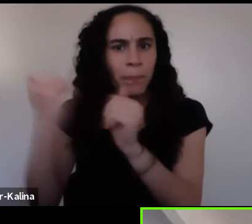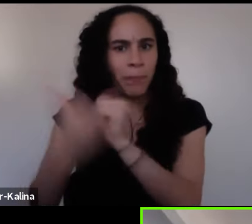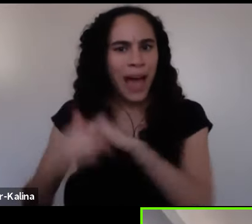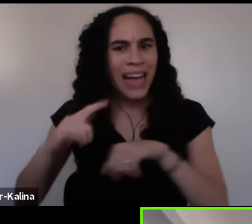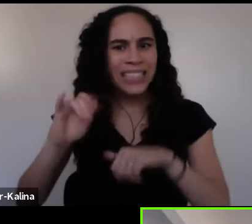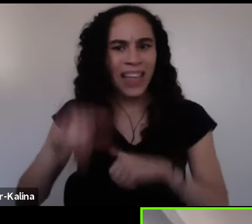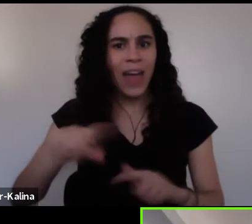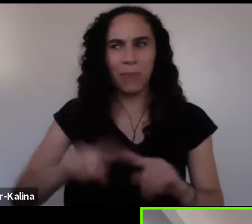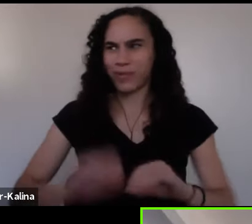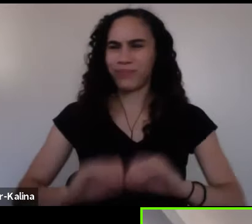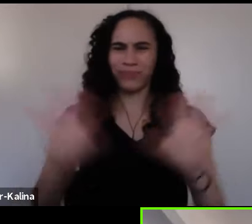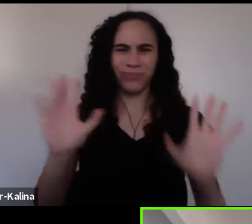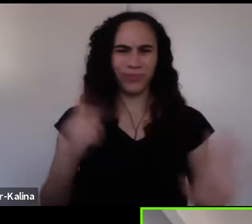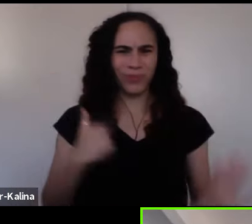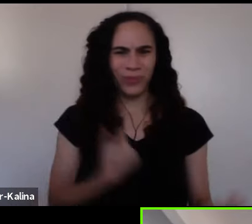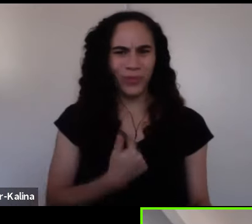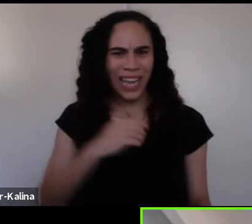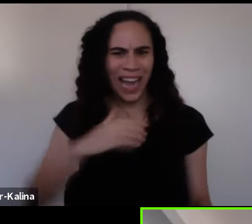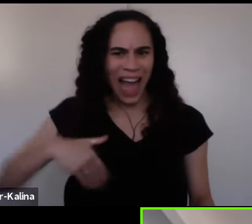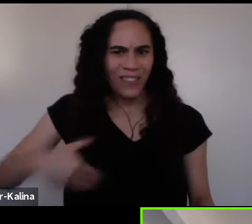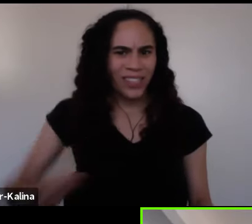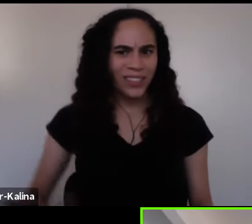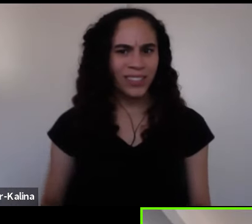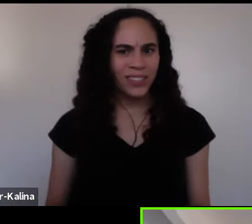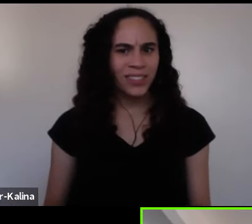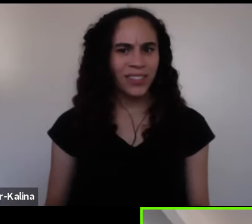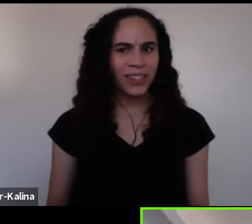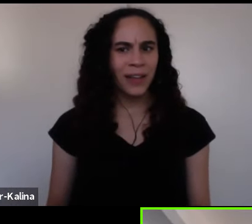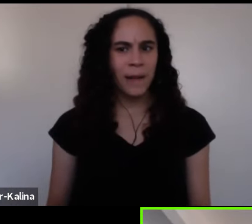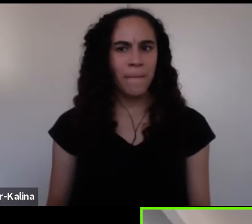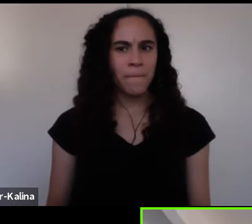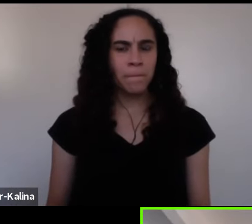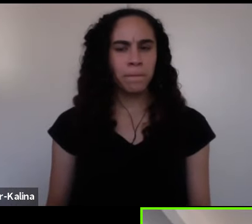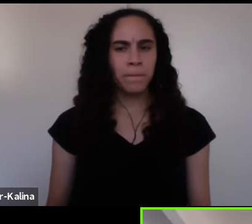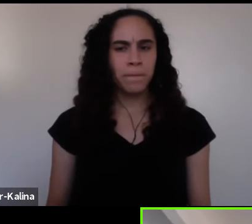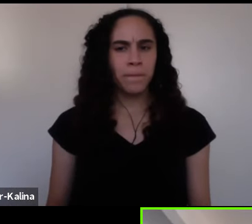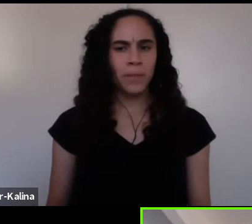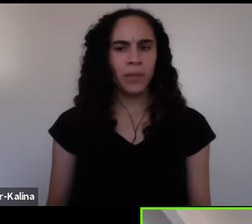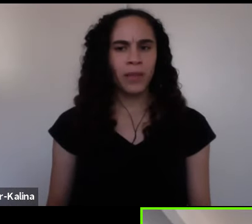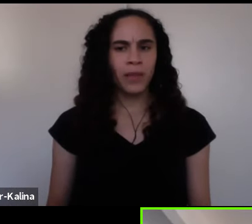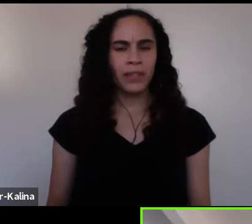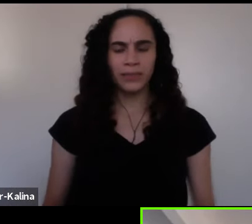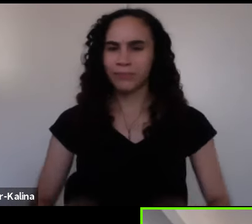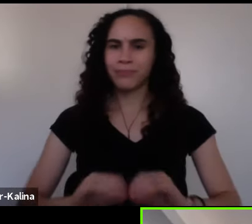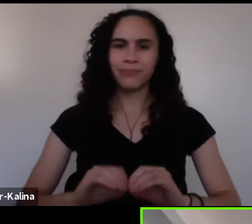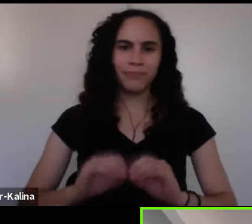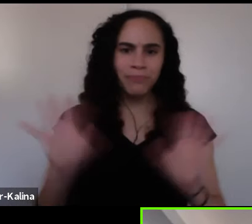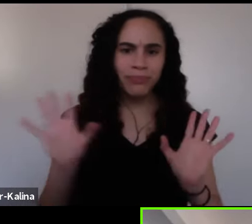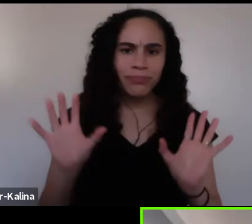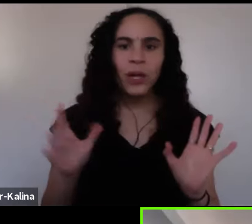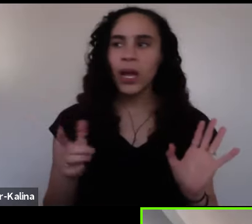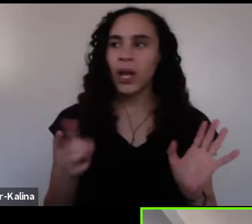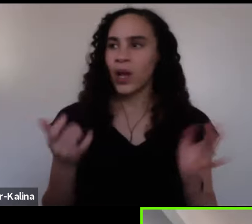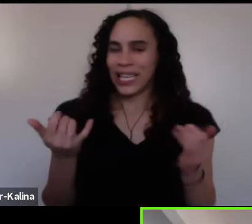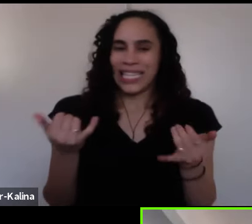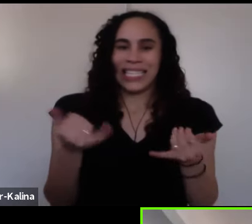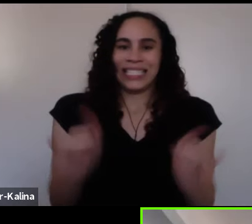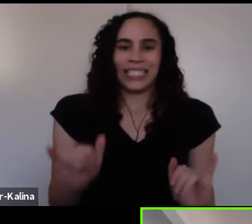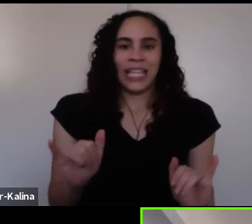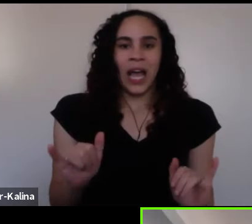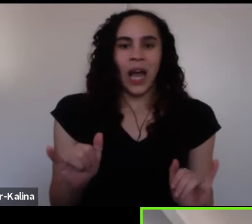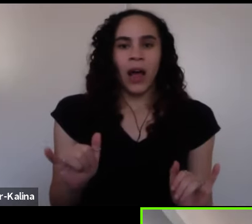know, and it is apparent that we still are not human to too